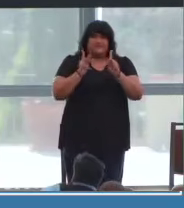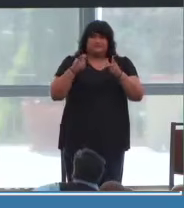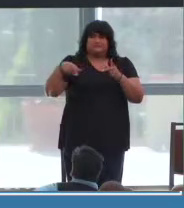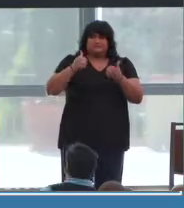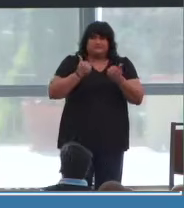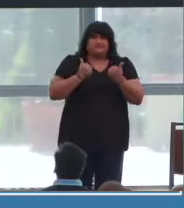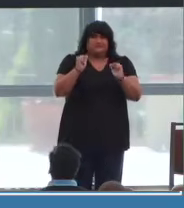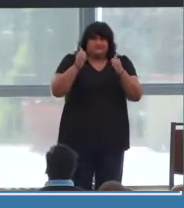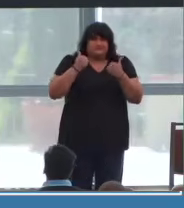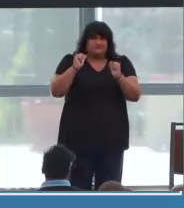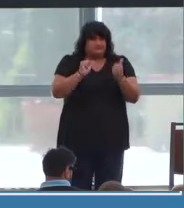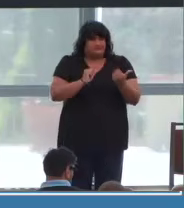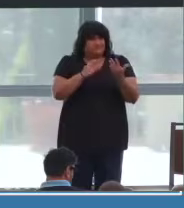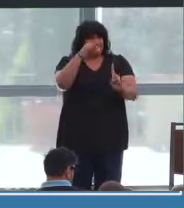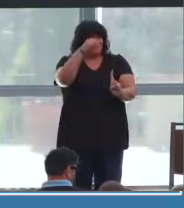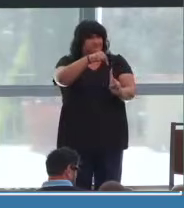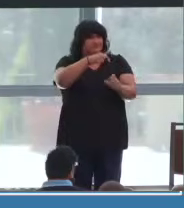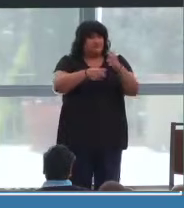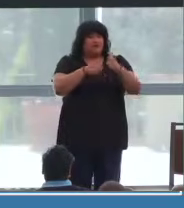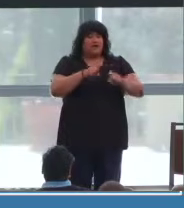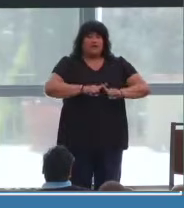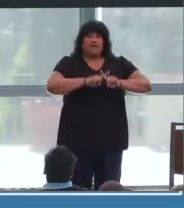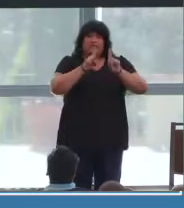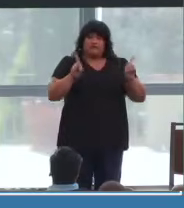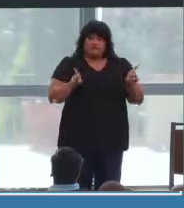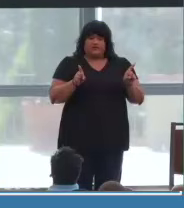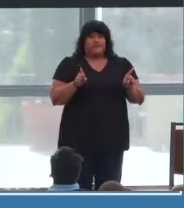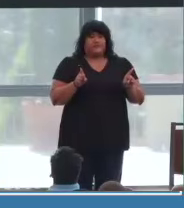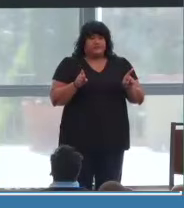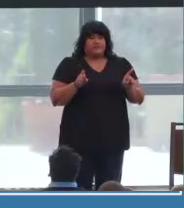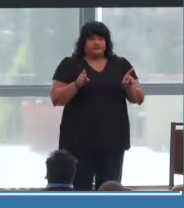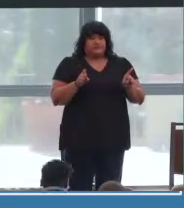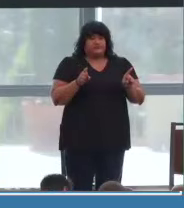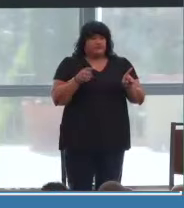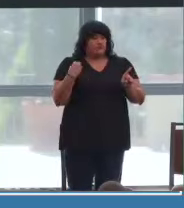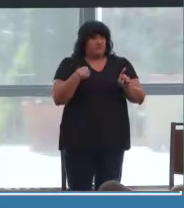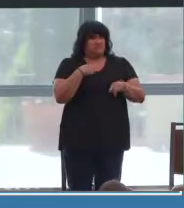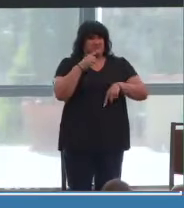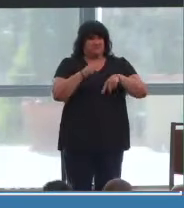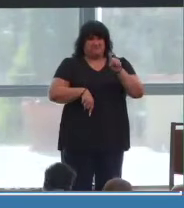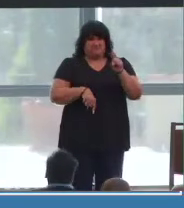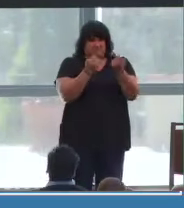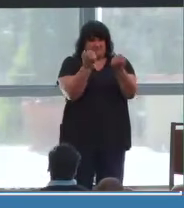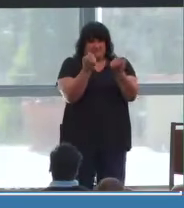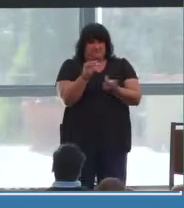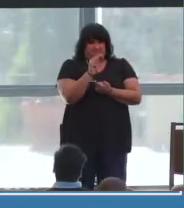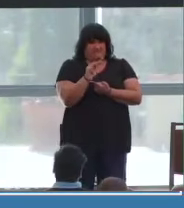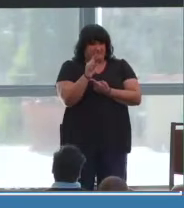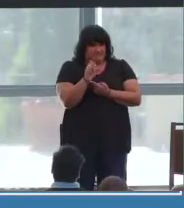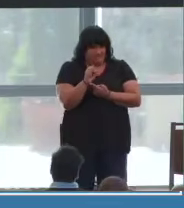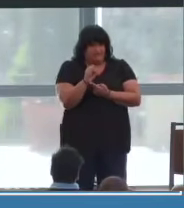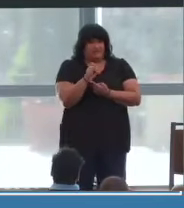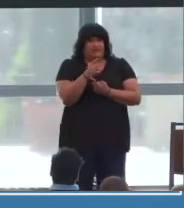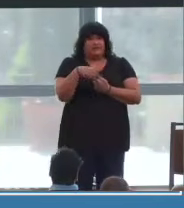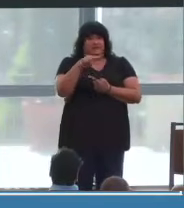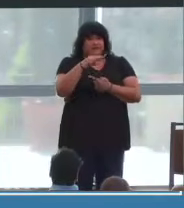to address this issue. However, when we can't clear nets, they can